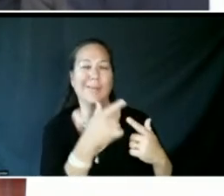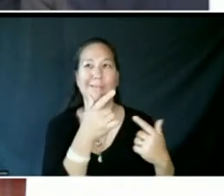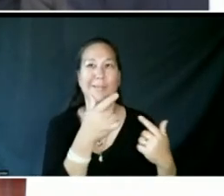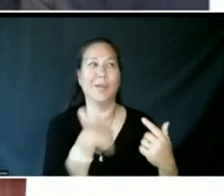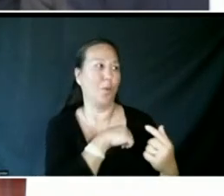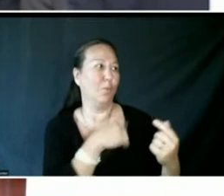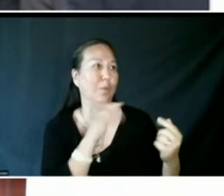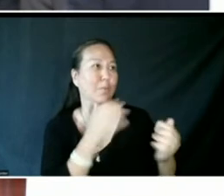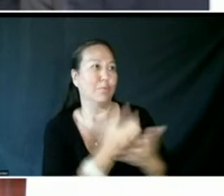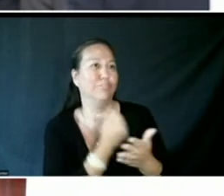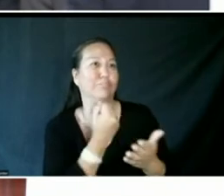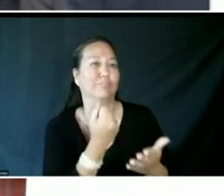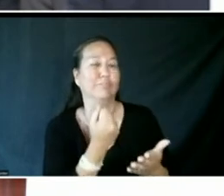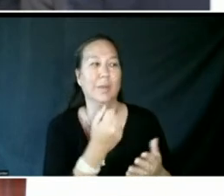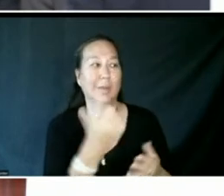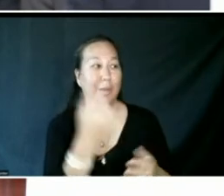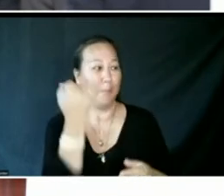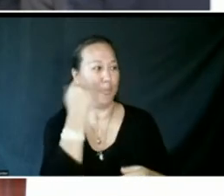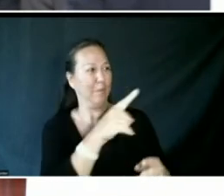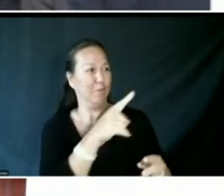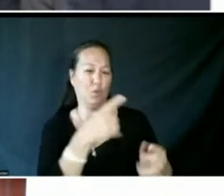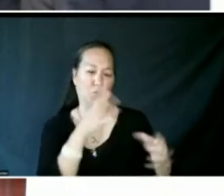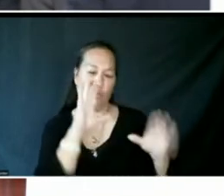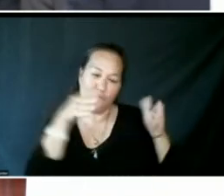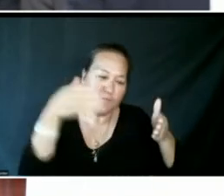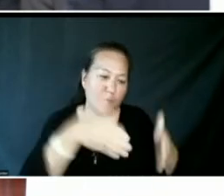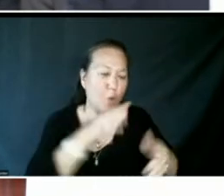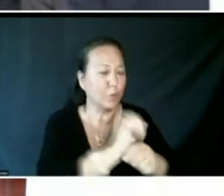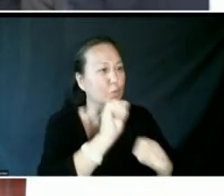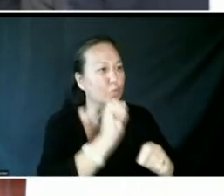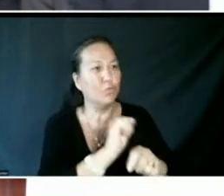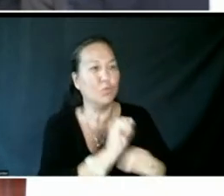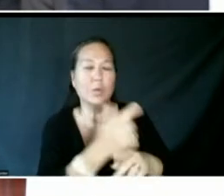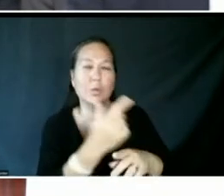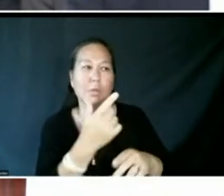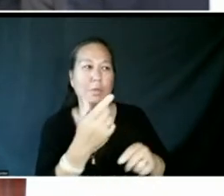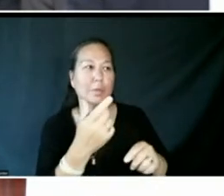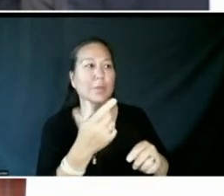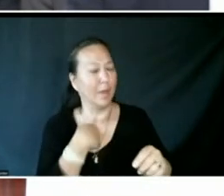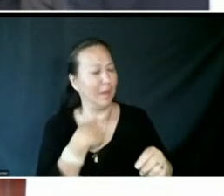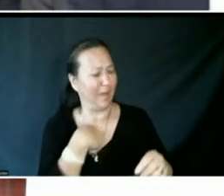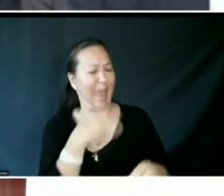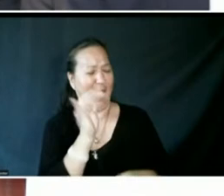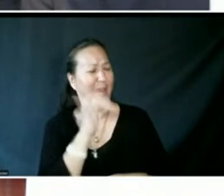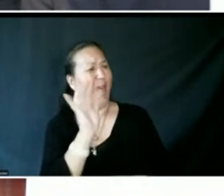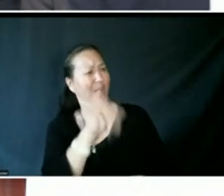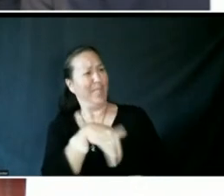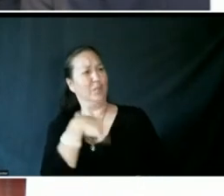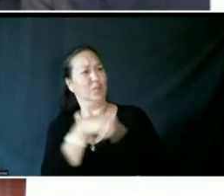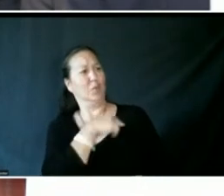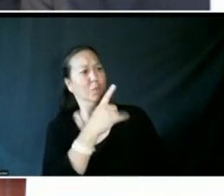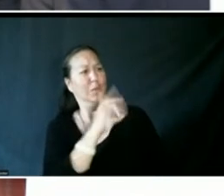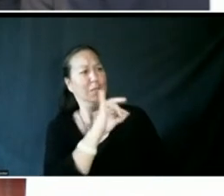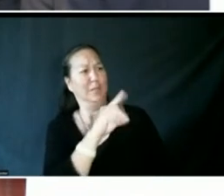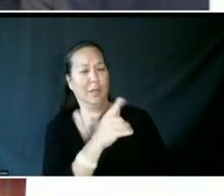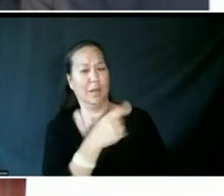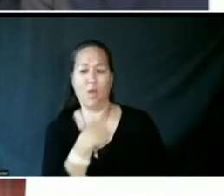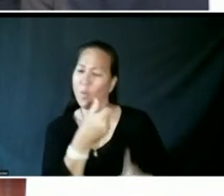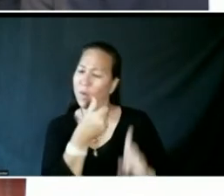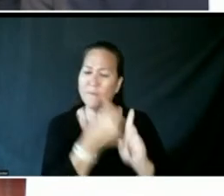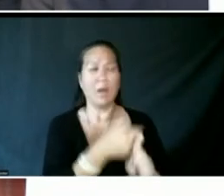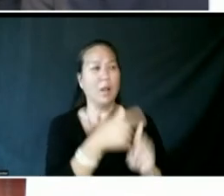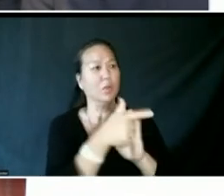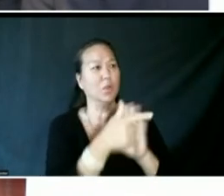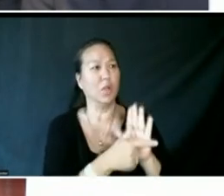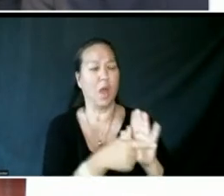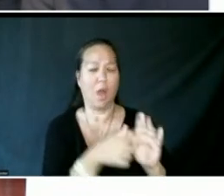the shots when you're doing your job. And that's all we did. You know, we just followed the law and we followed the Constitution. And